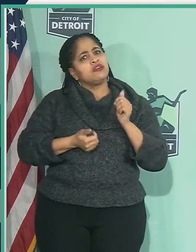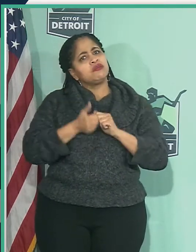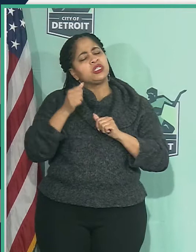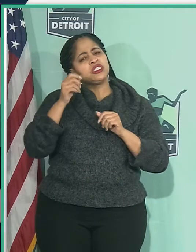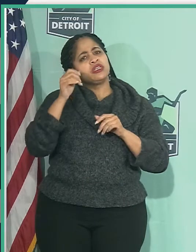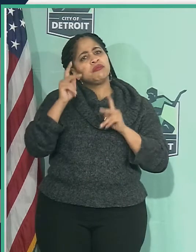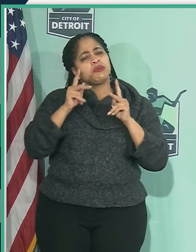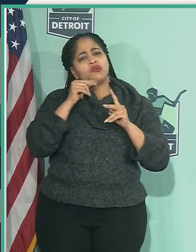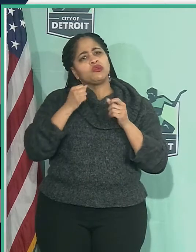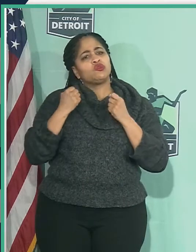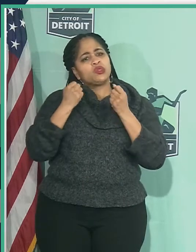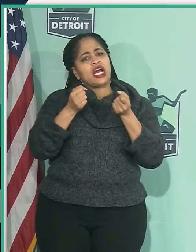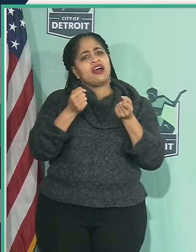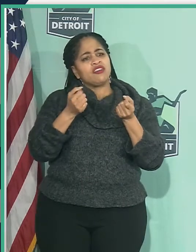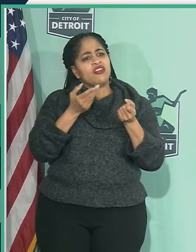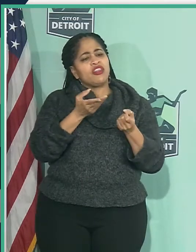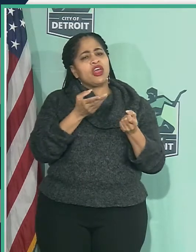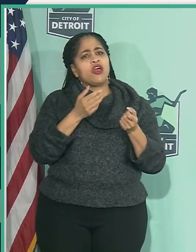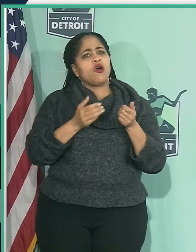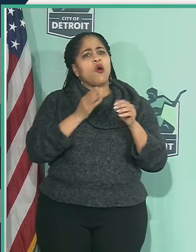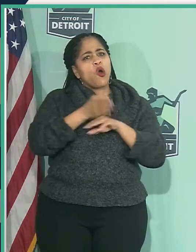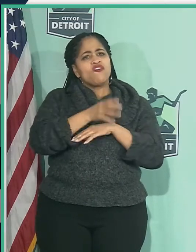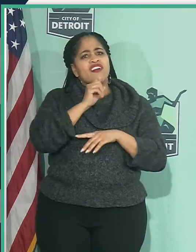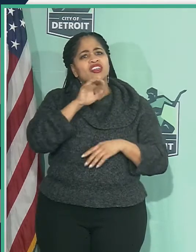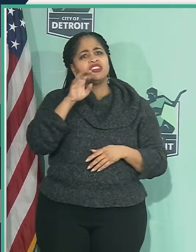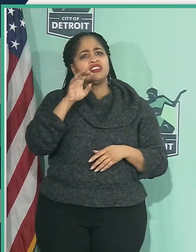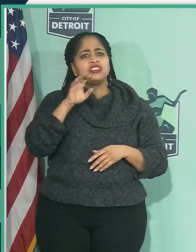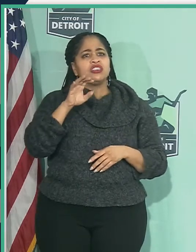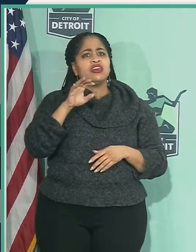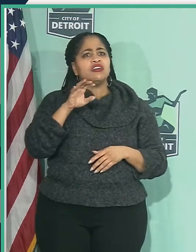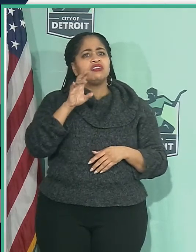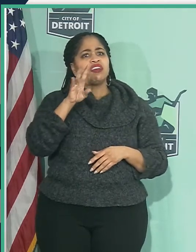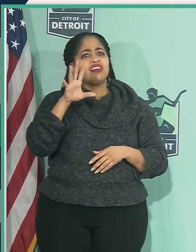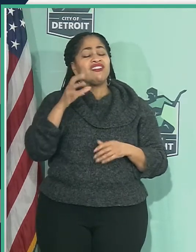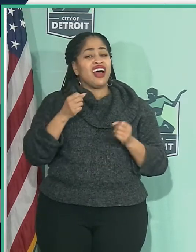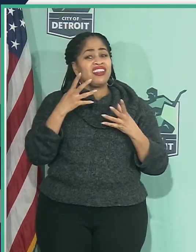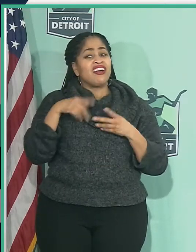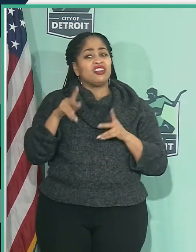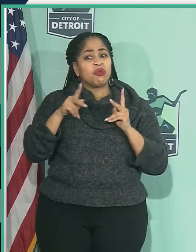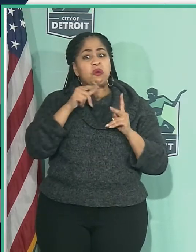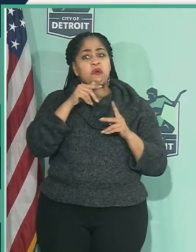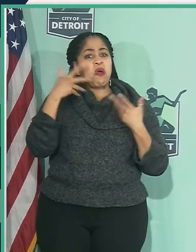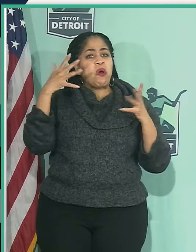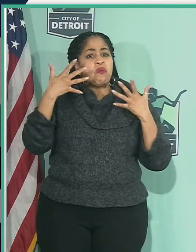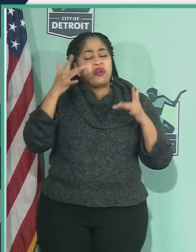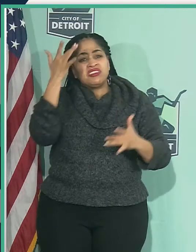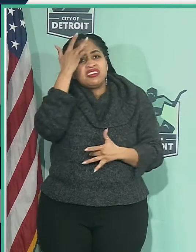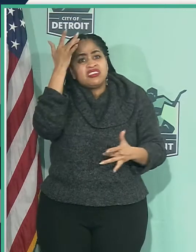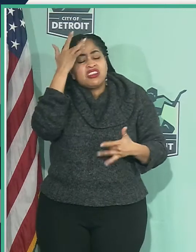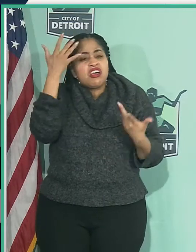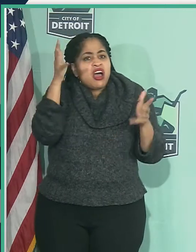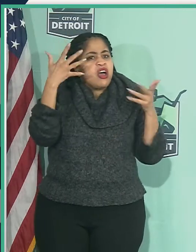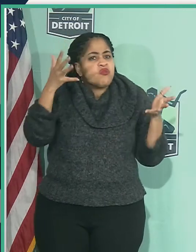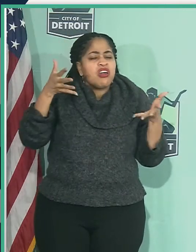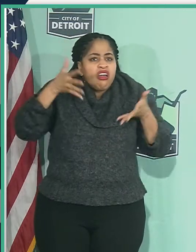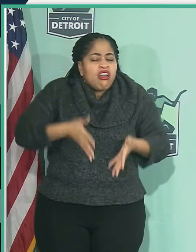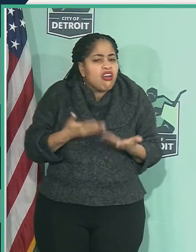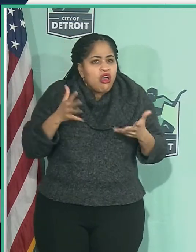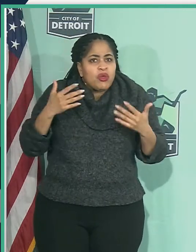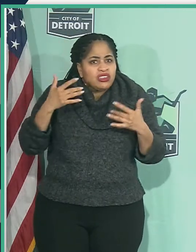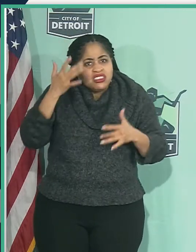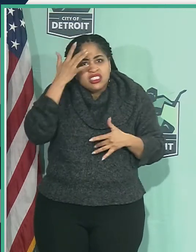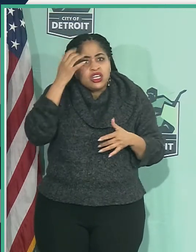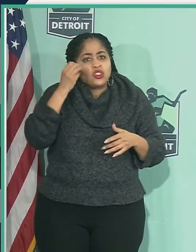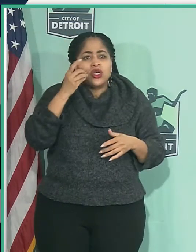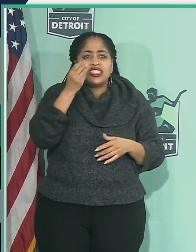individuals driving up are over the age of 75, you got a lot of folks who have a lot of chronic health conditions already. So Dr. Dunn